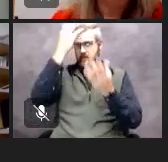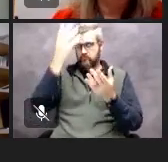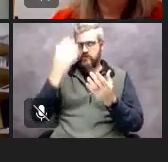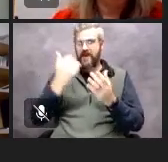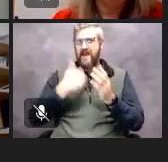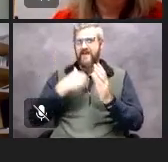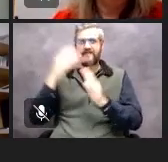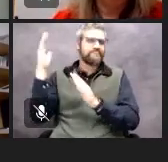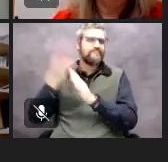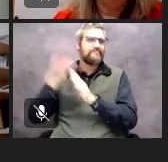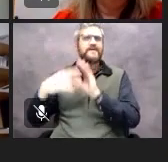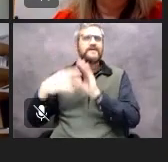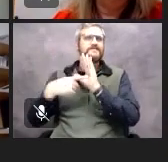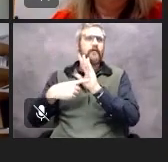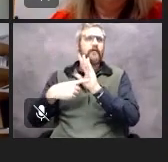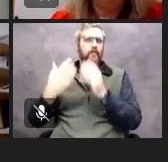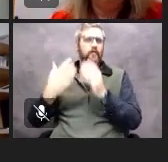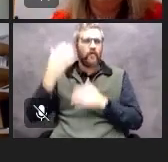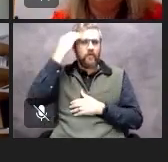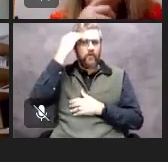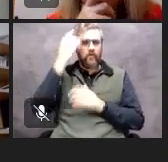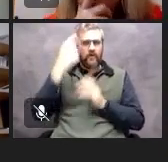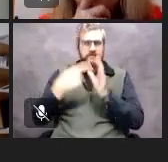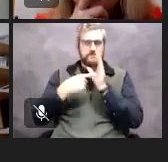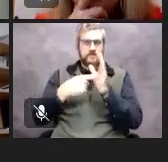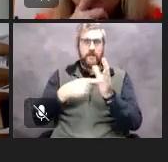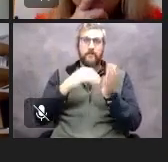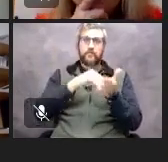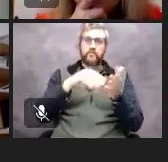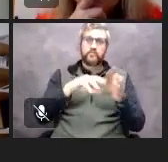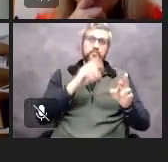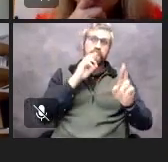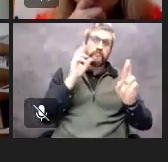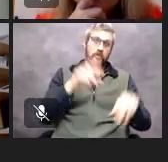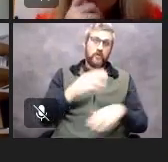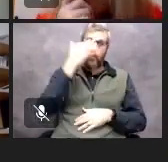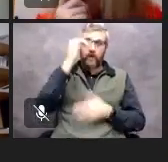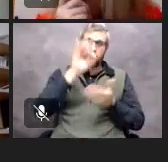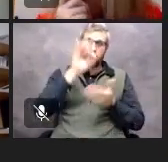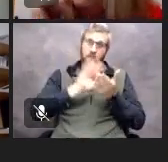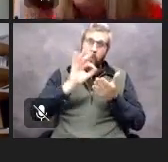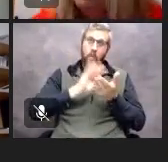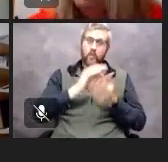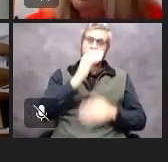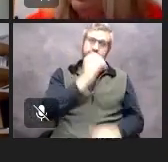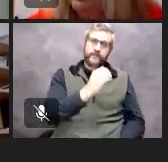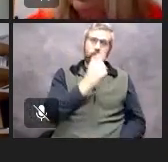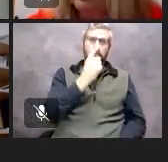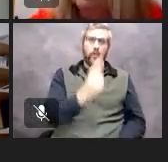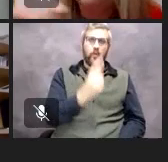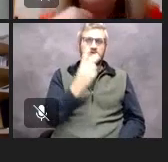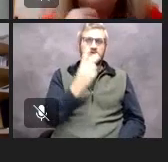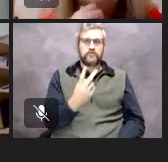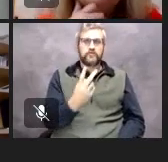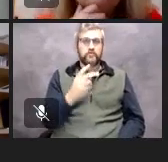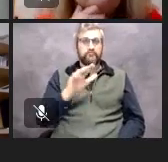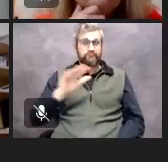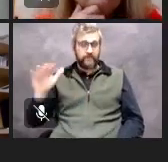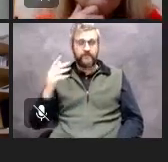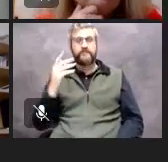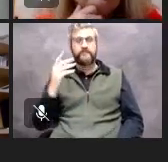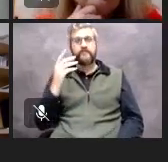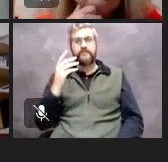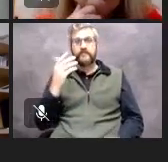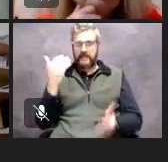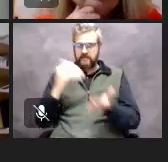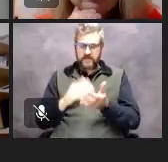exemplars, those examples of student responses and why they were scored a 0, a 1, a 2, and so on. And again,